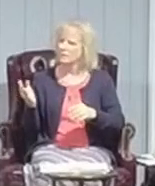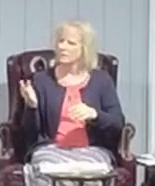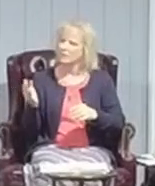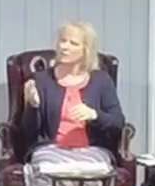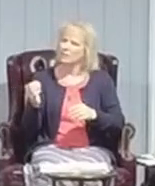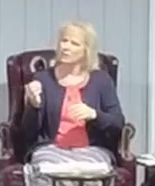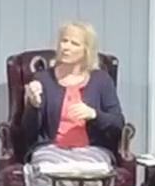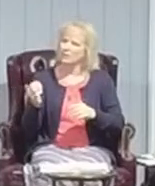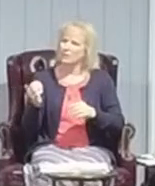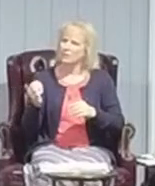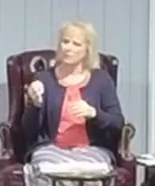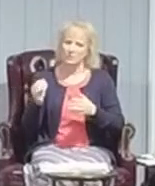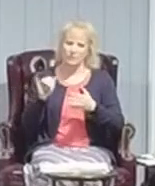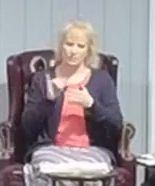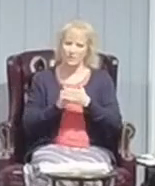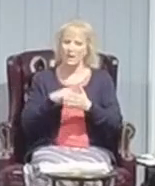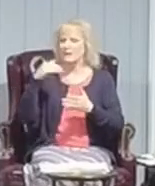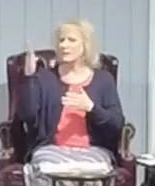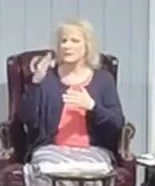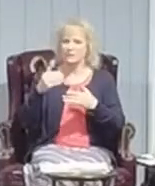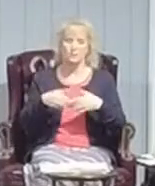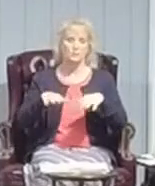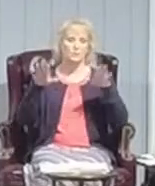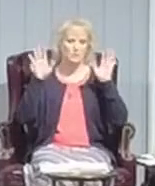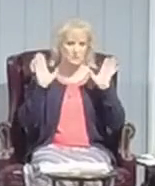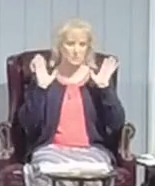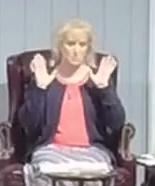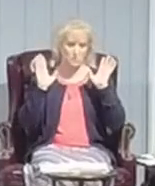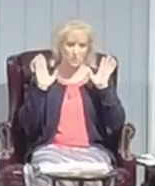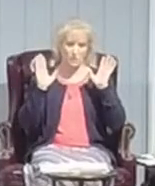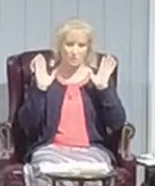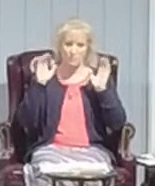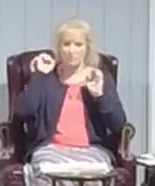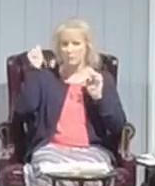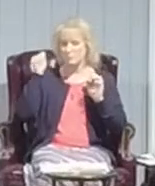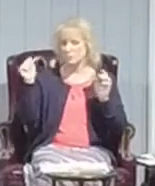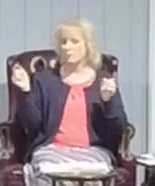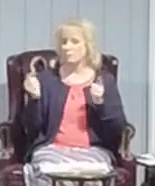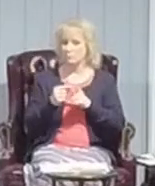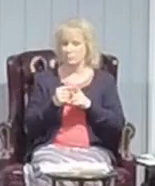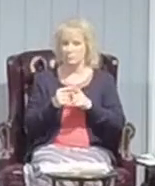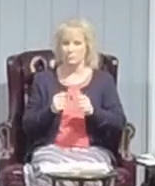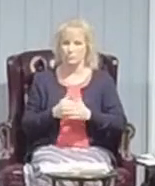that cross that he didn't submit himself to.